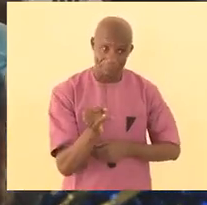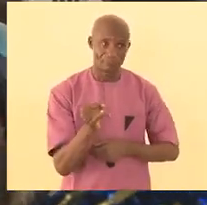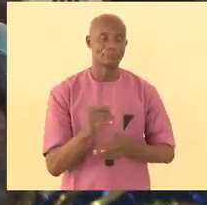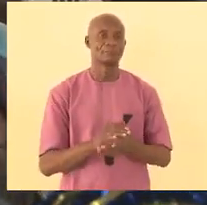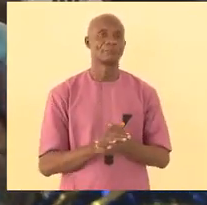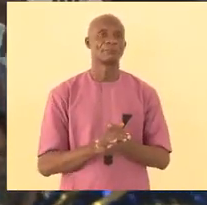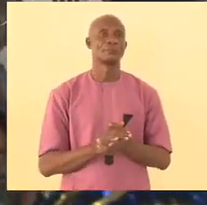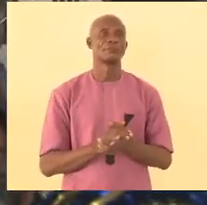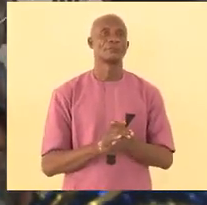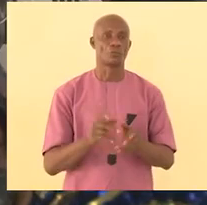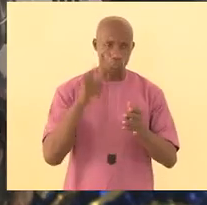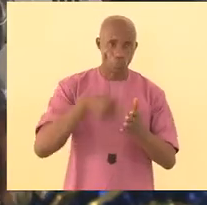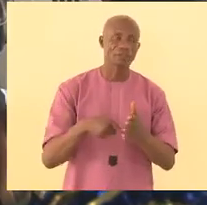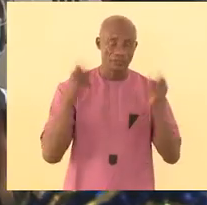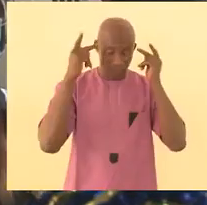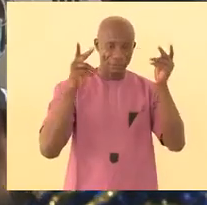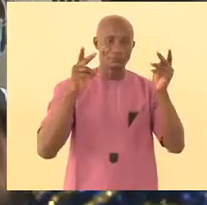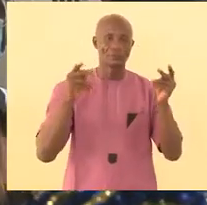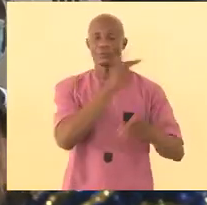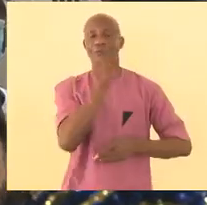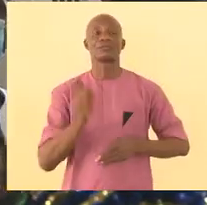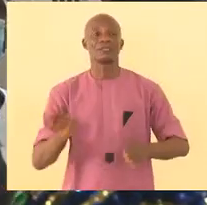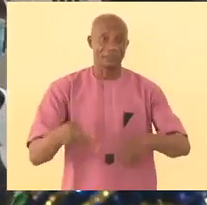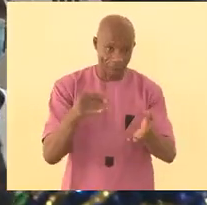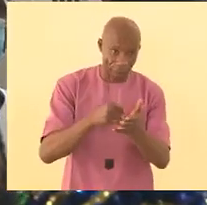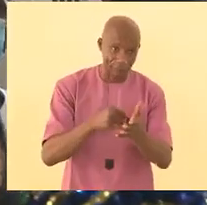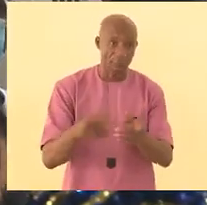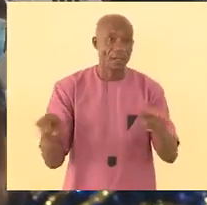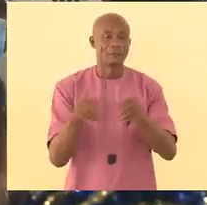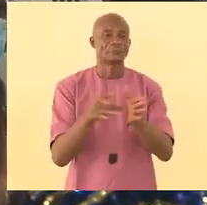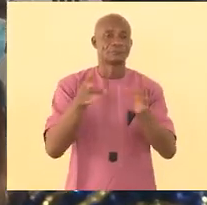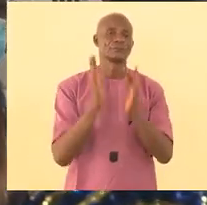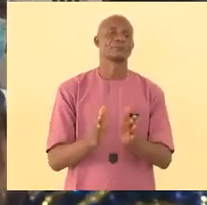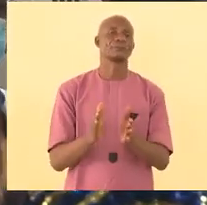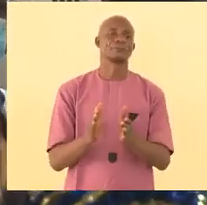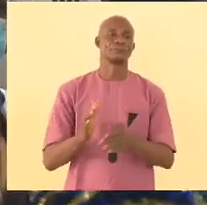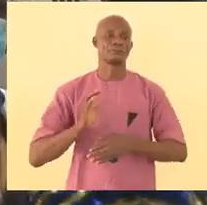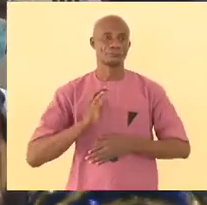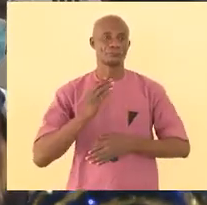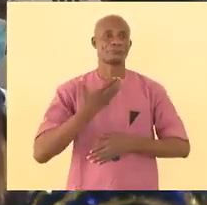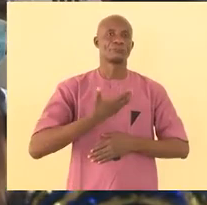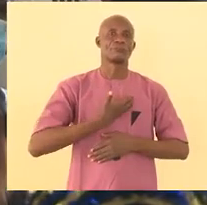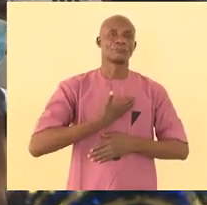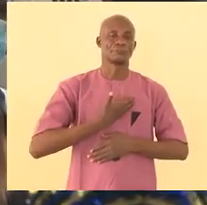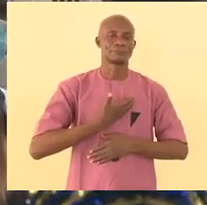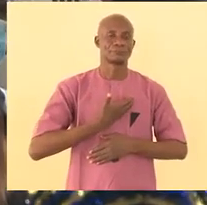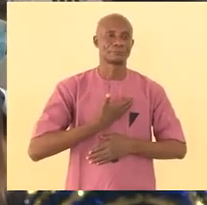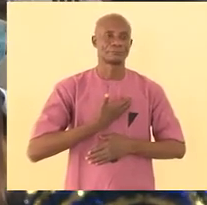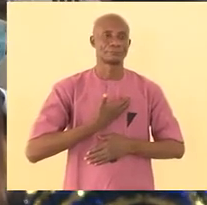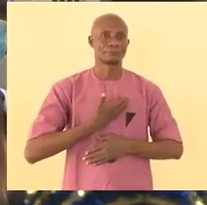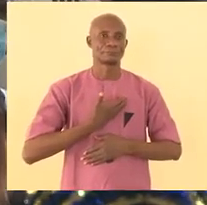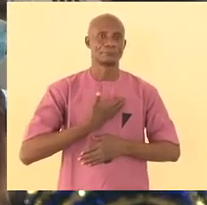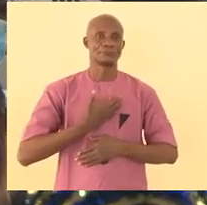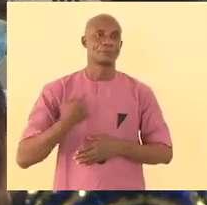give to Caesar what belongs to Caesar and to God what is God's. Meaning that as Christians, we should not deviate from our civic